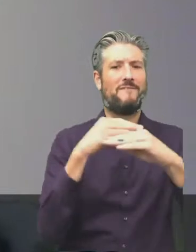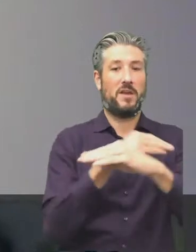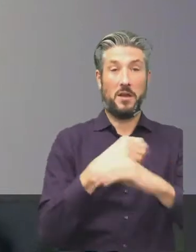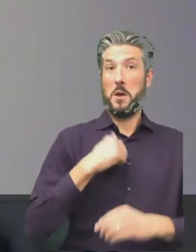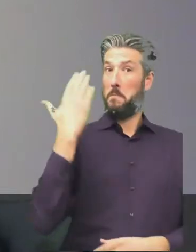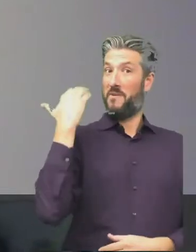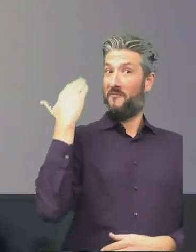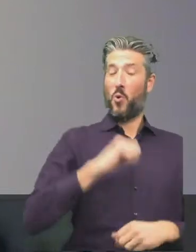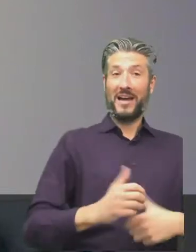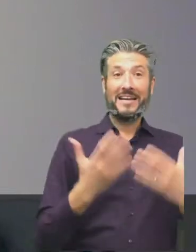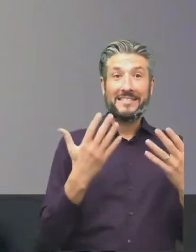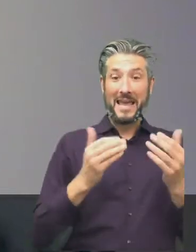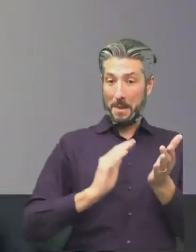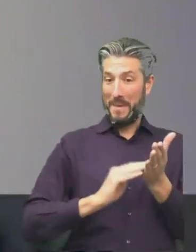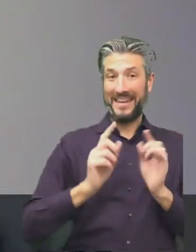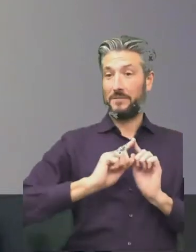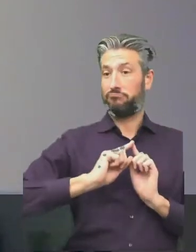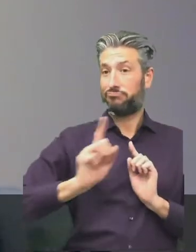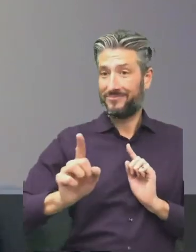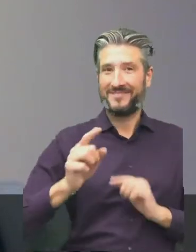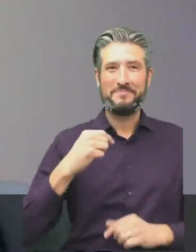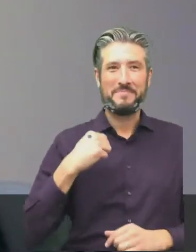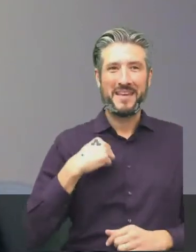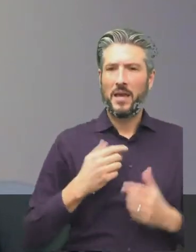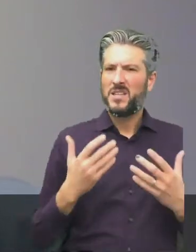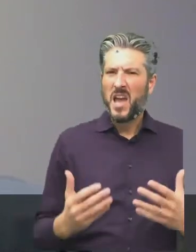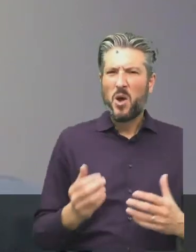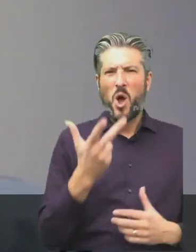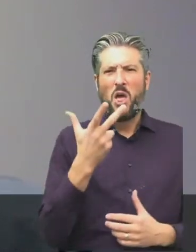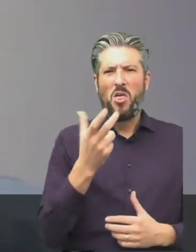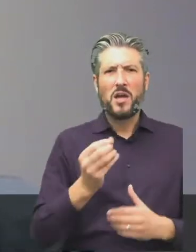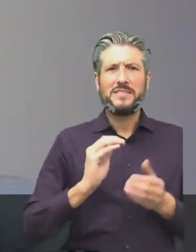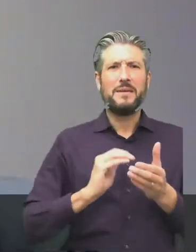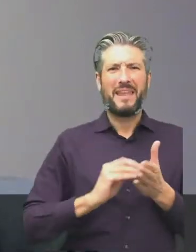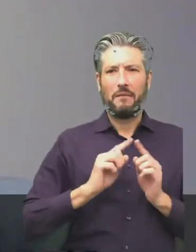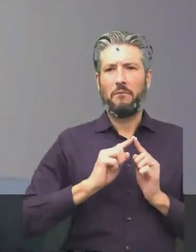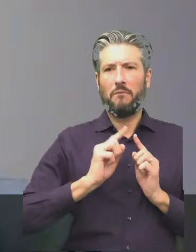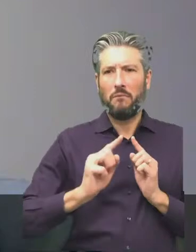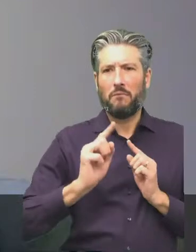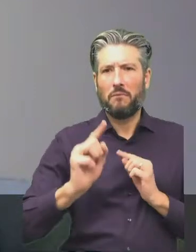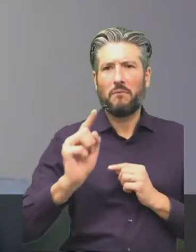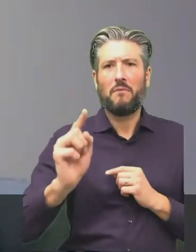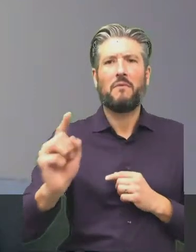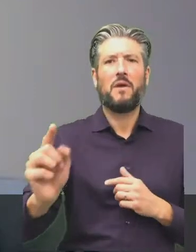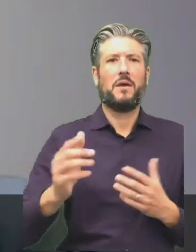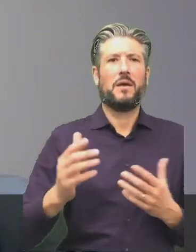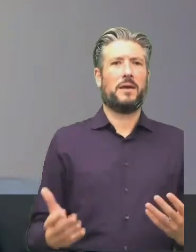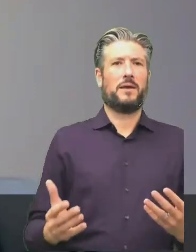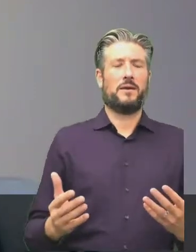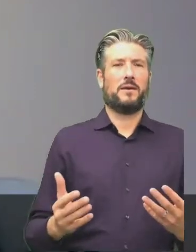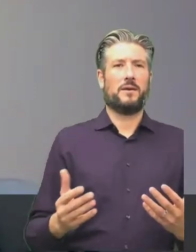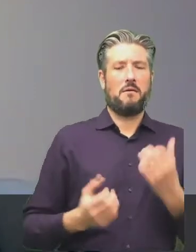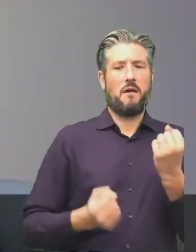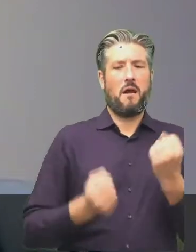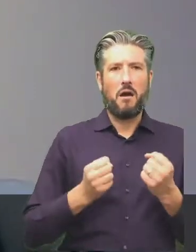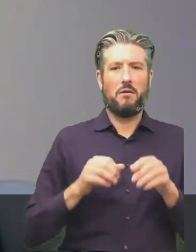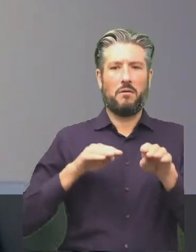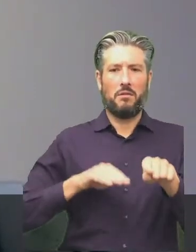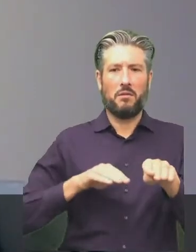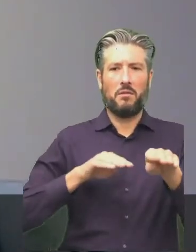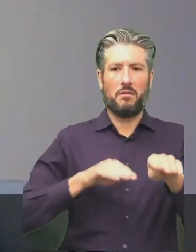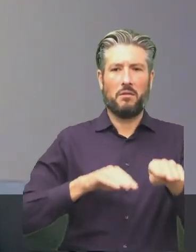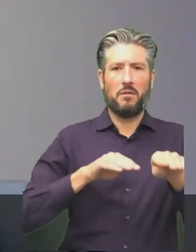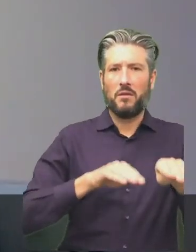because everybody's sitting there idling their cars. So, and with local boroughs promoting local high streets, my